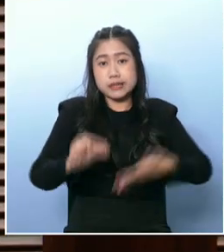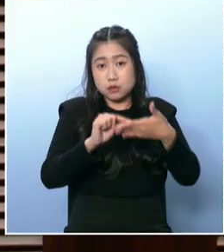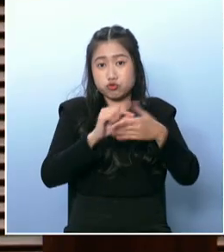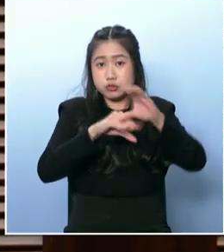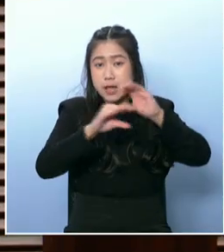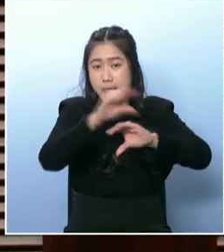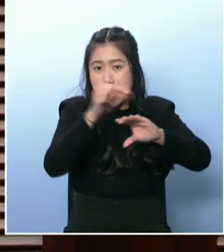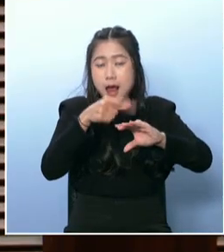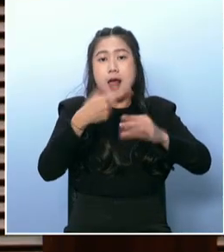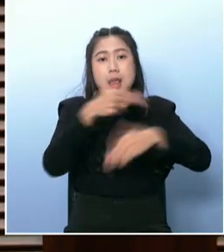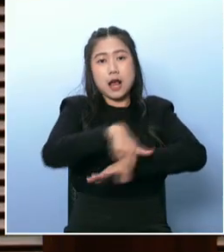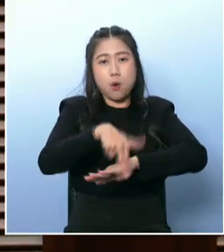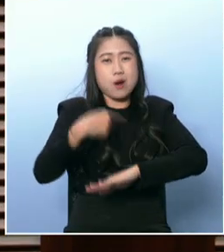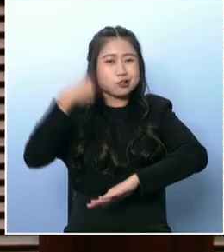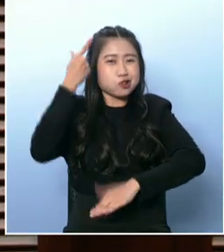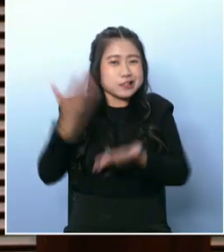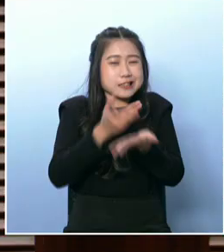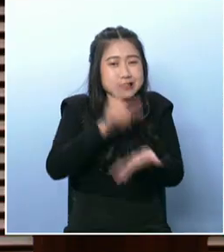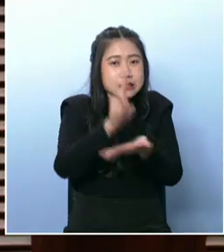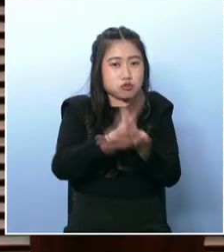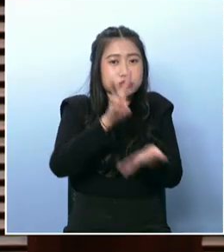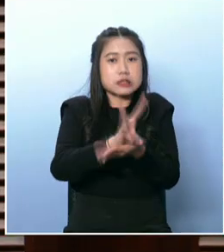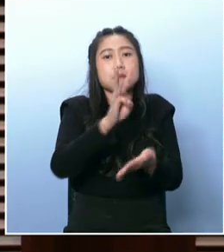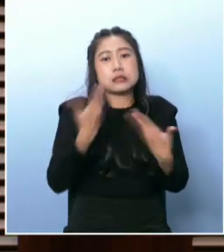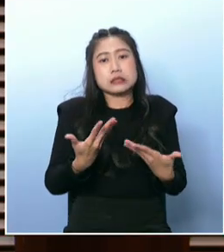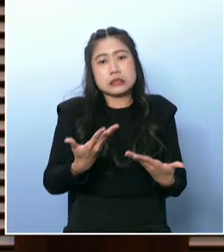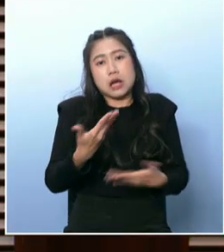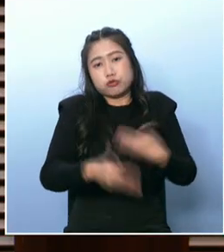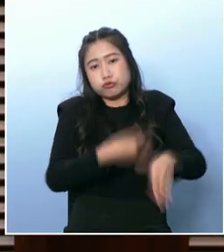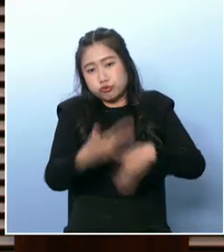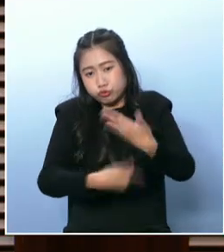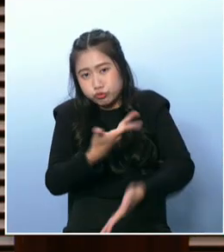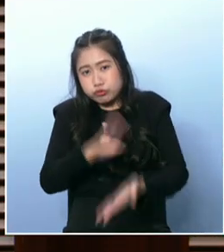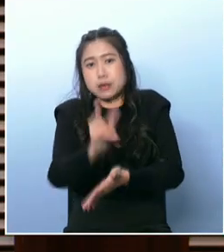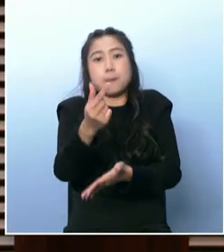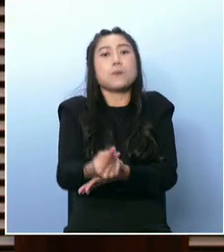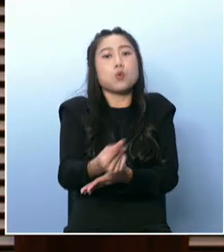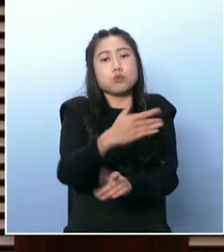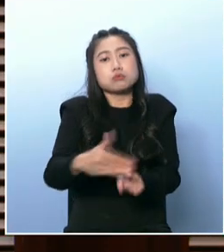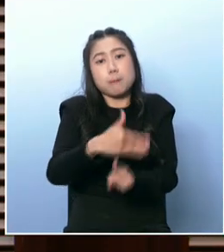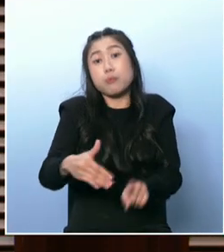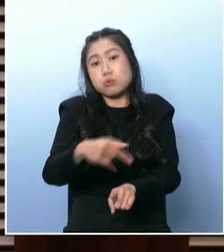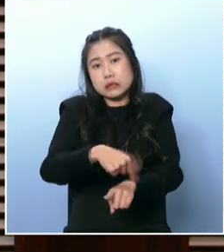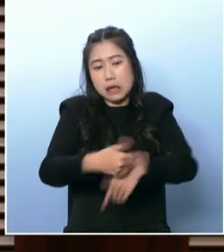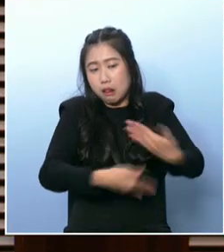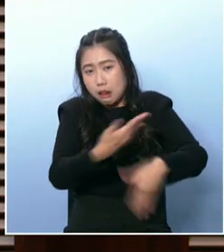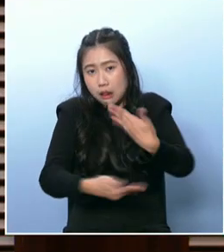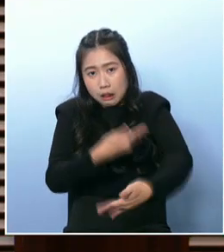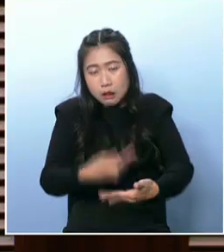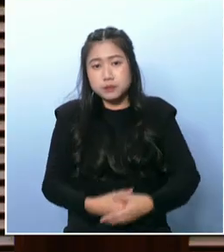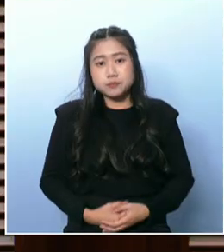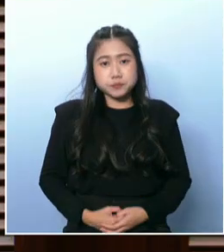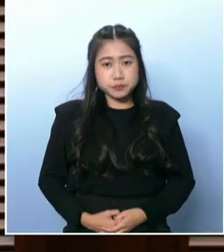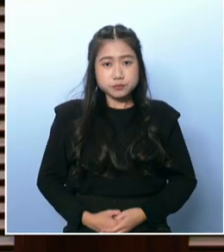build RCH in private developments. It's supposed to be a 3-year scheme. I think about half the time of the scheme